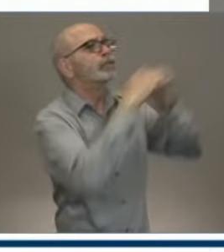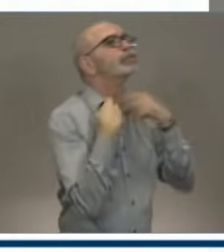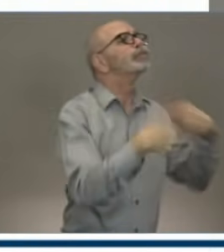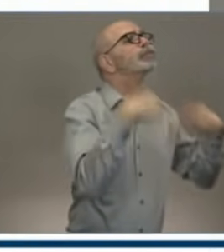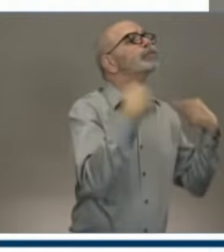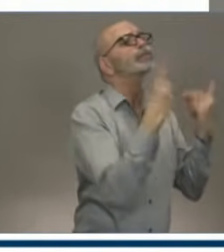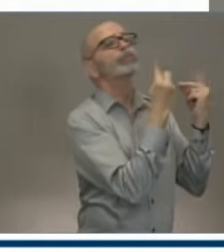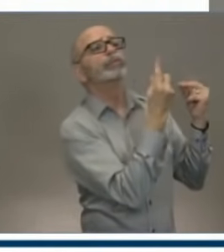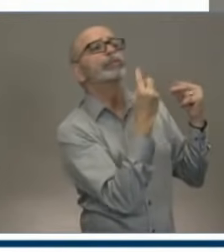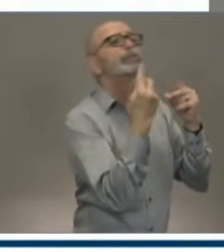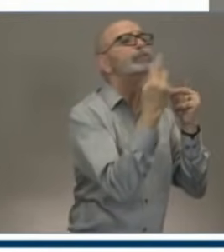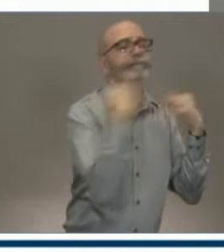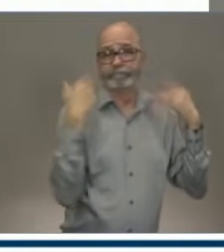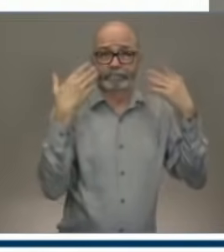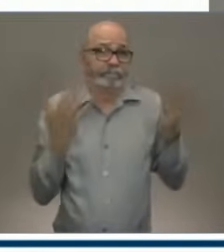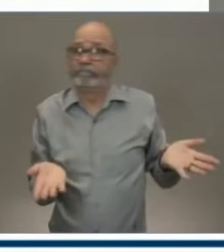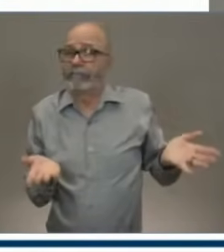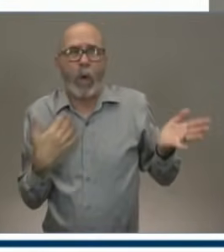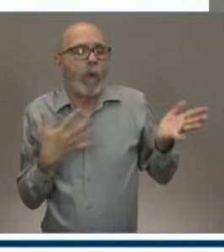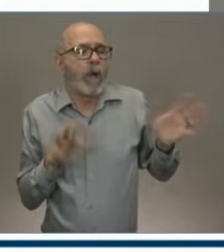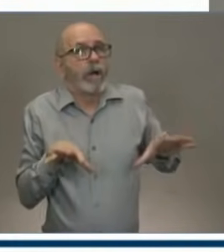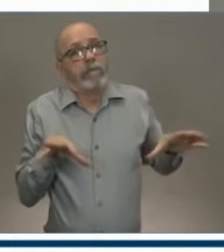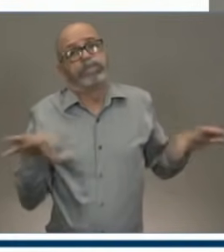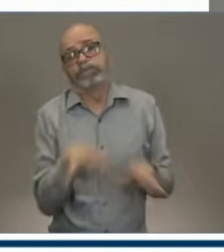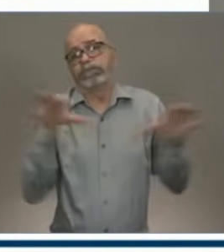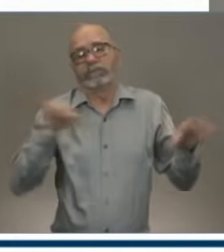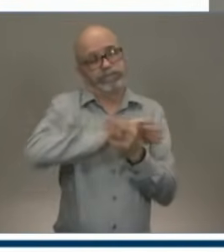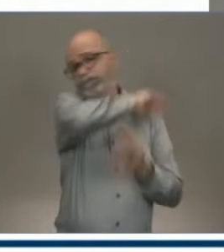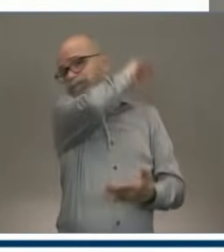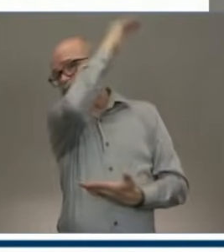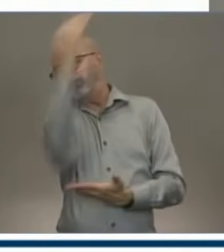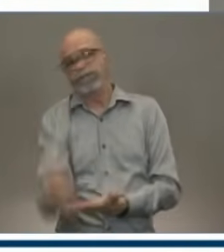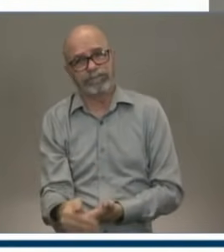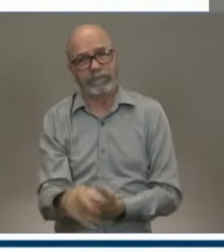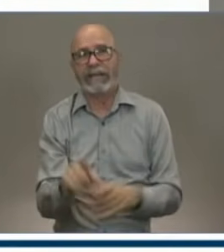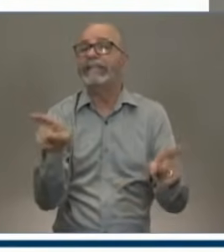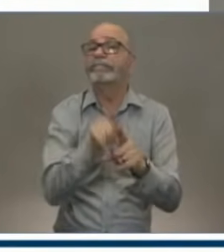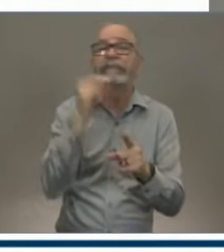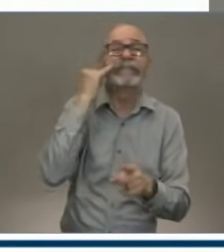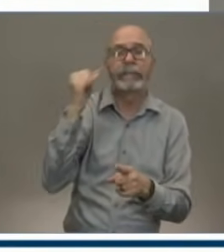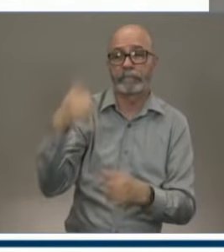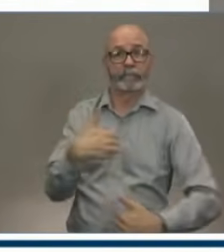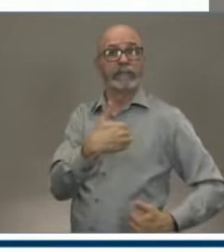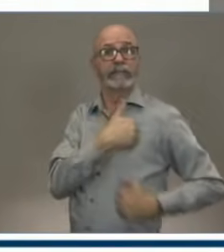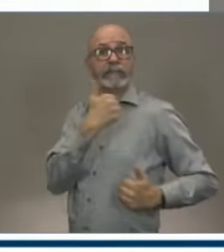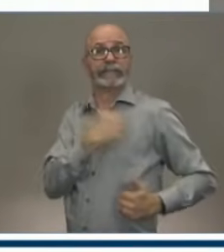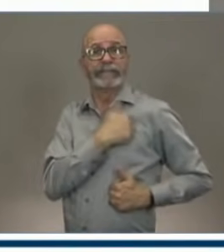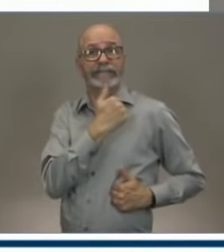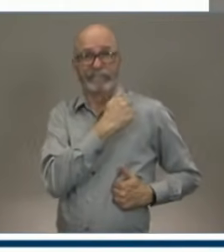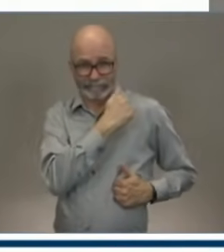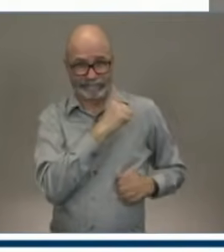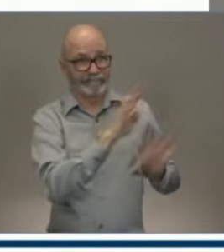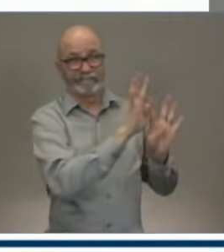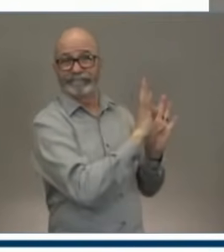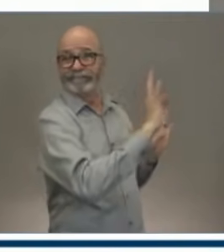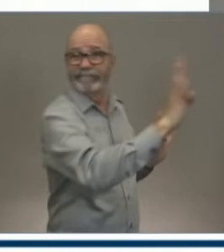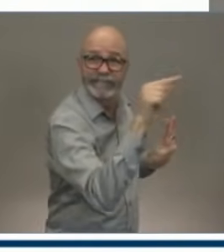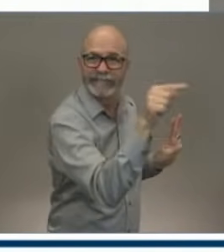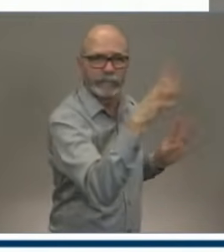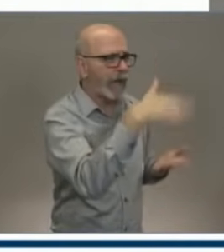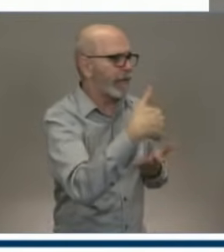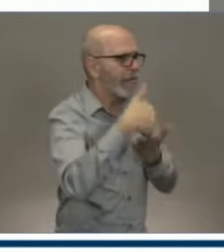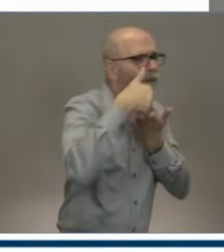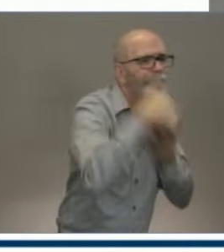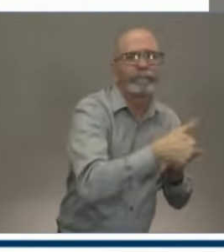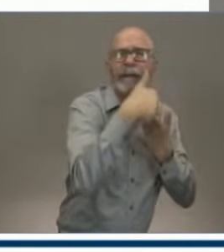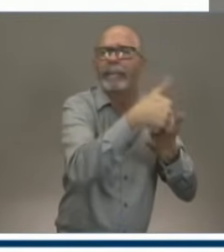thanks for our colleagues in the Canadian Armed Forces who are the term they use are embedded with our healthcare planning staff, but the support